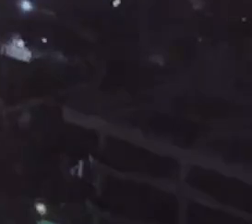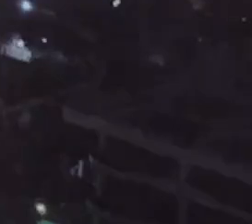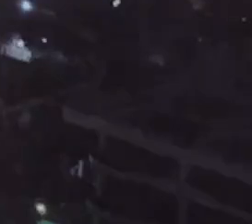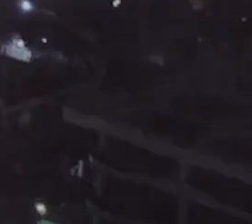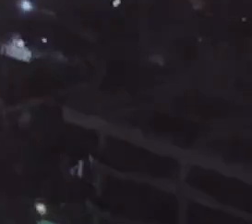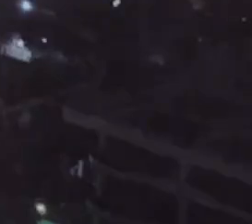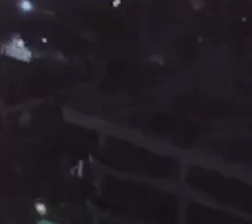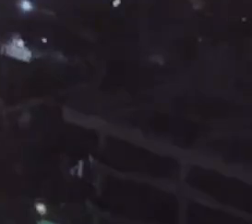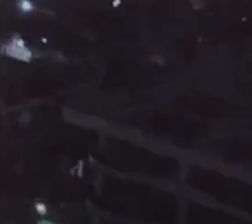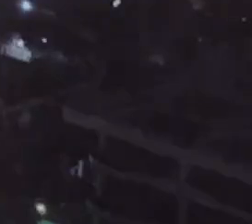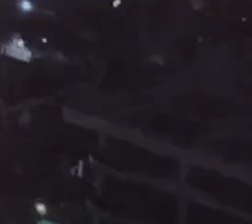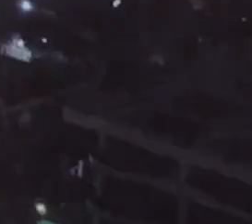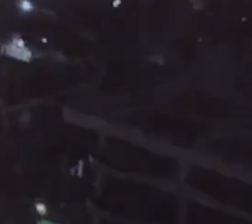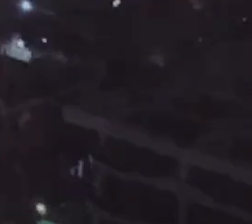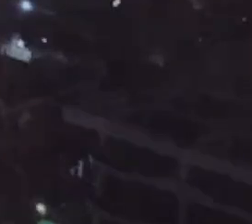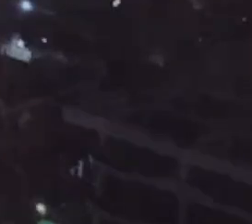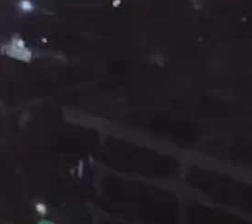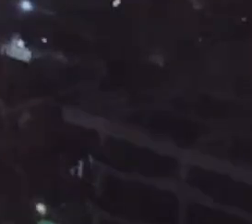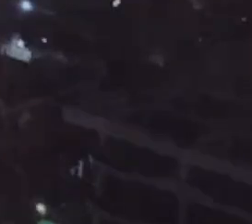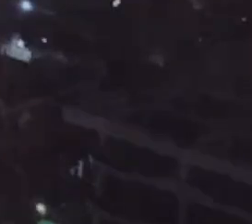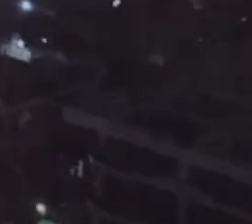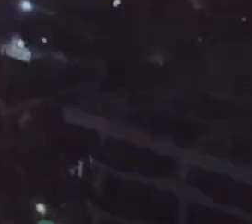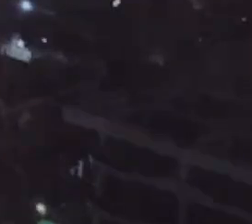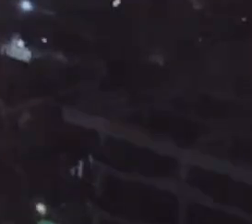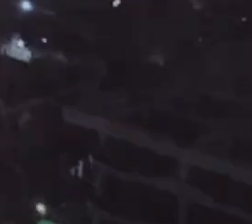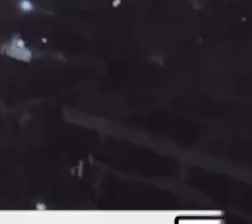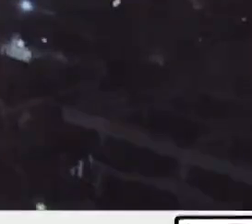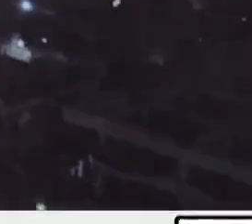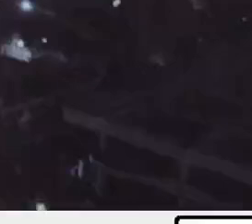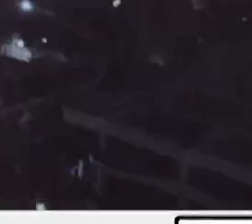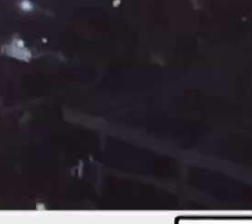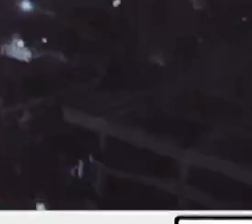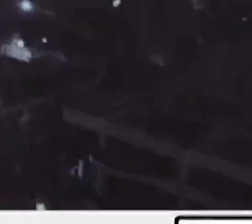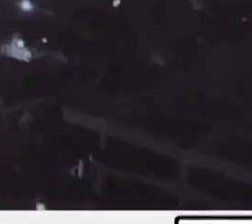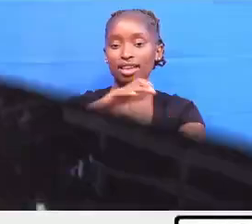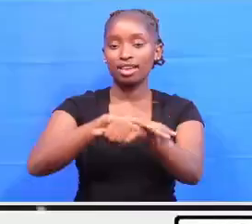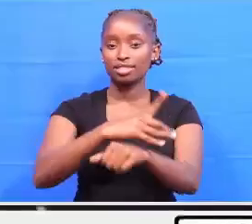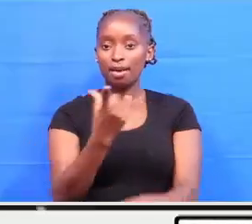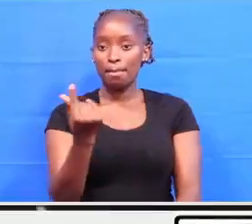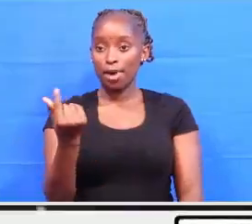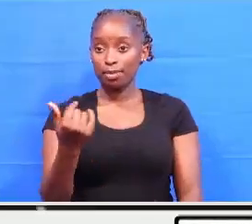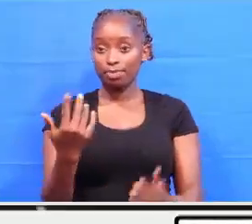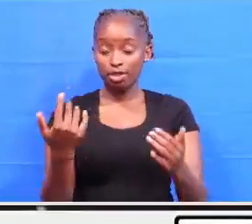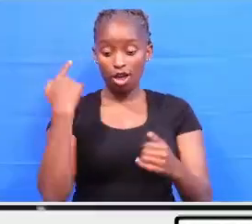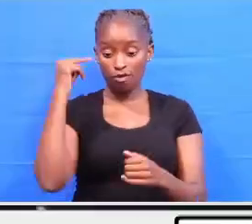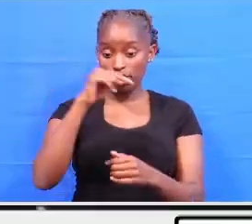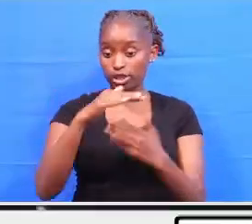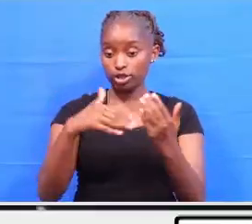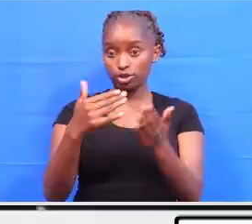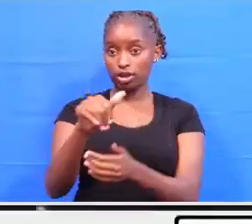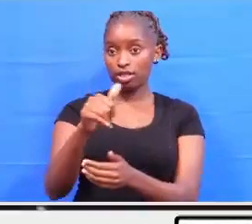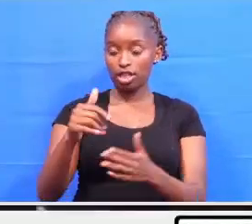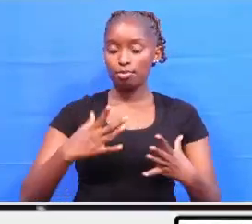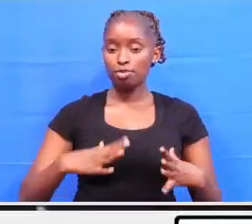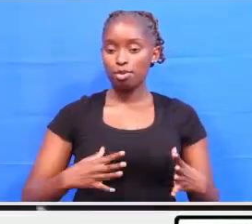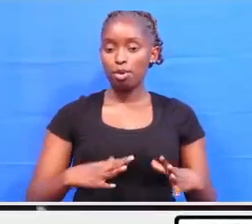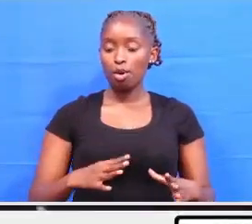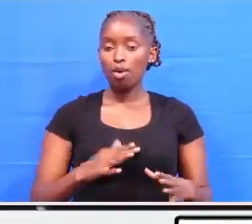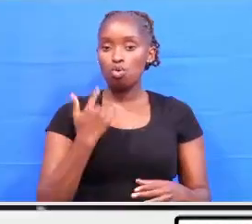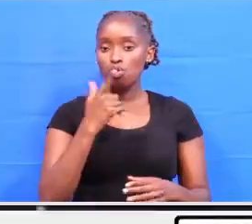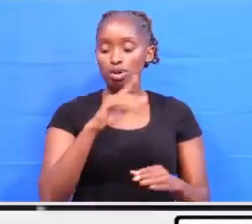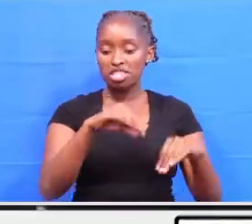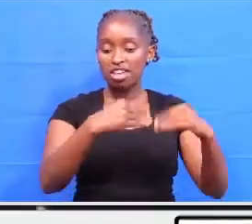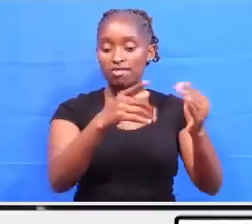to digital loans because that's the easiest way to get money. Now, for credit providers on the other end, this can be a very risky